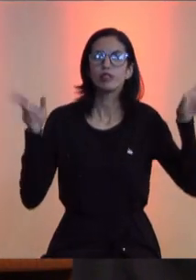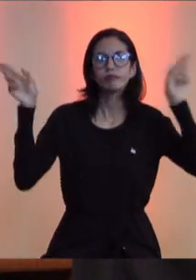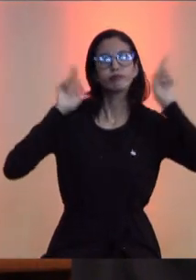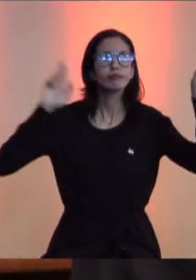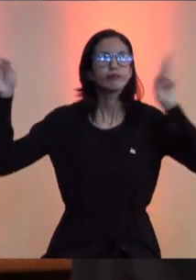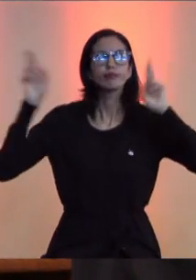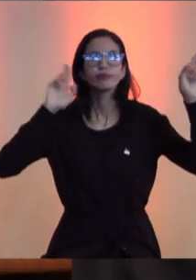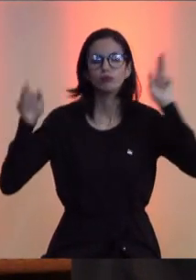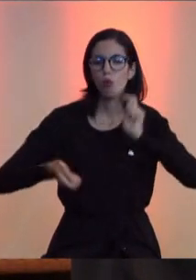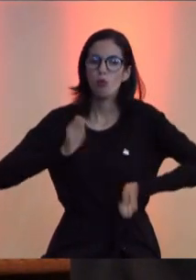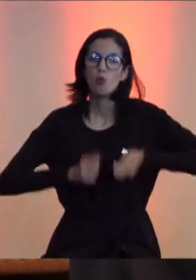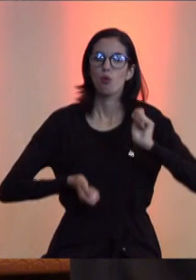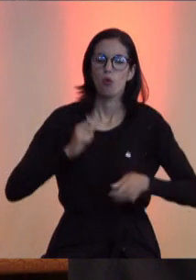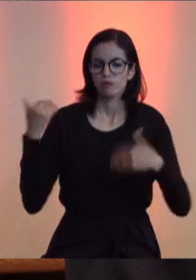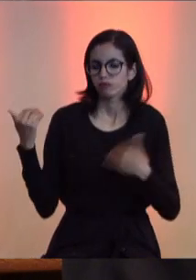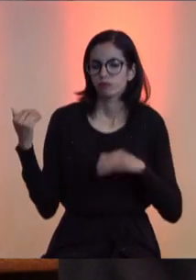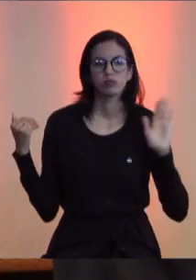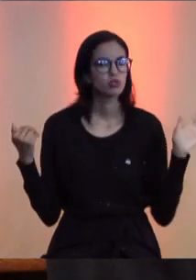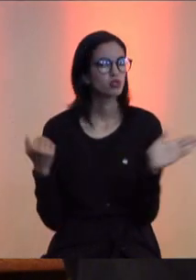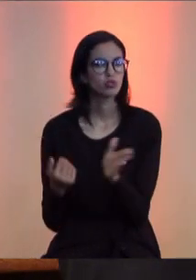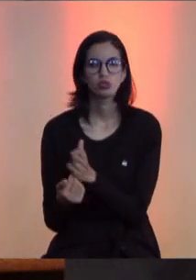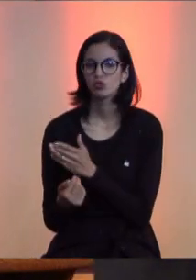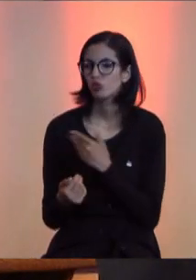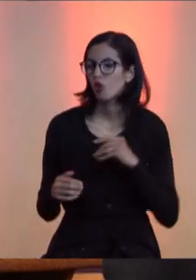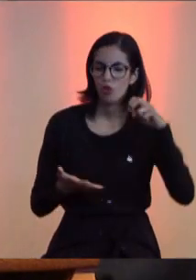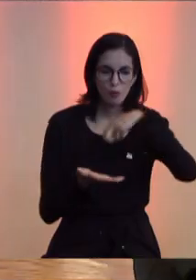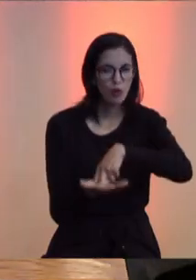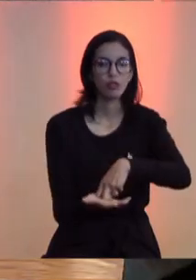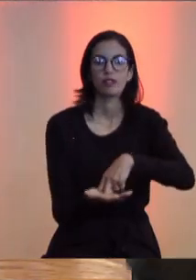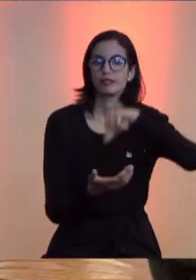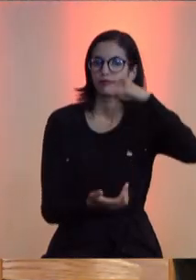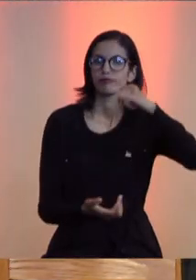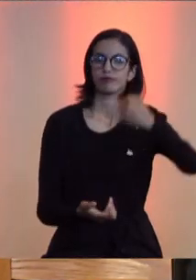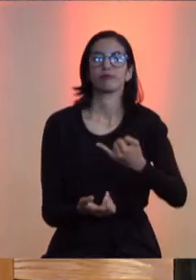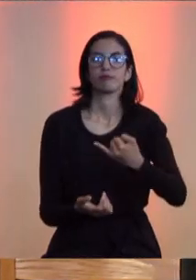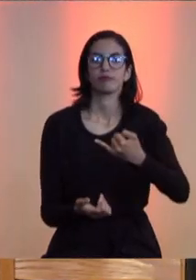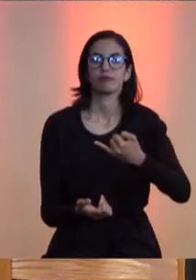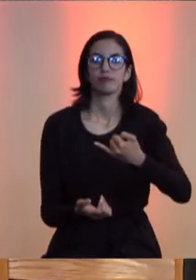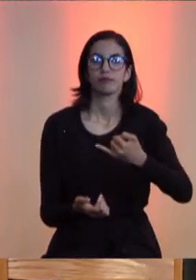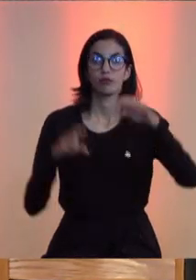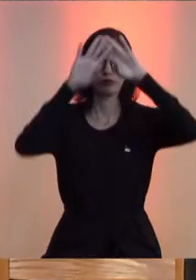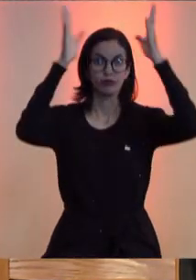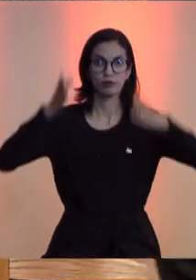sonar los tambores y las guitarras, y todos deberían postrarse. The music played.